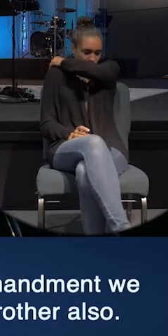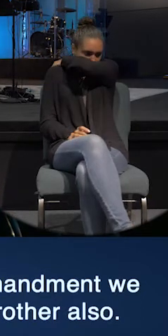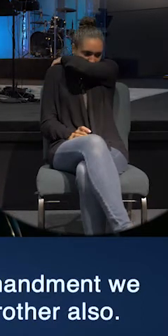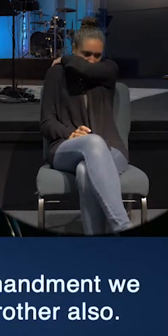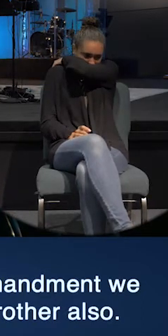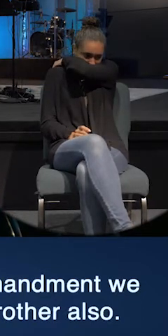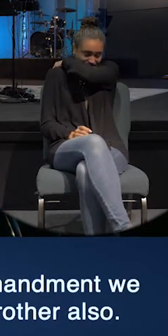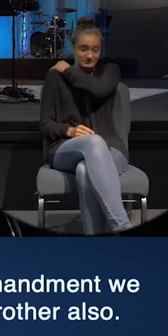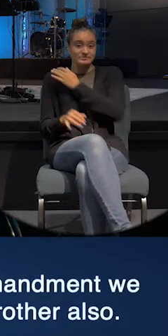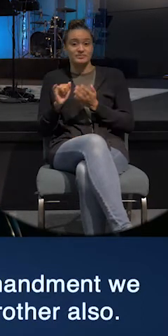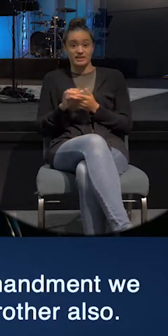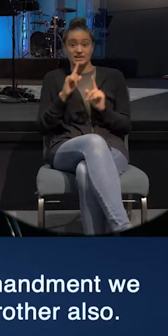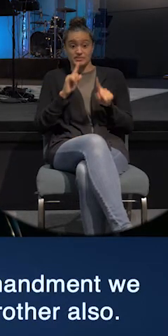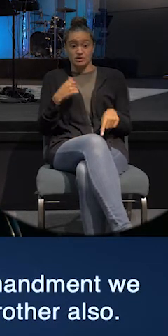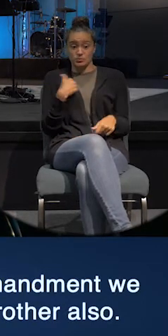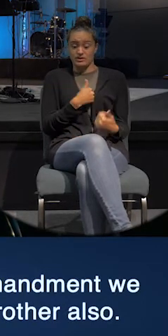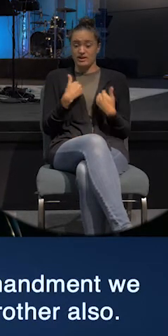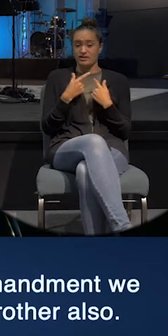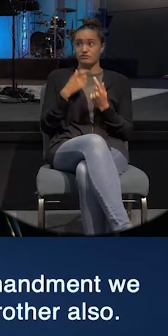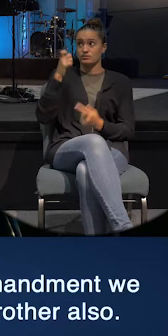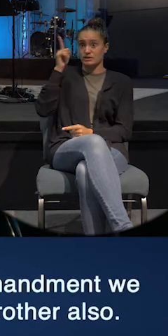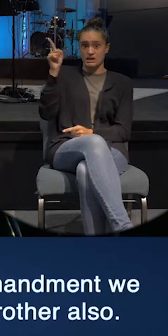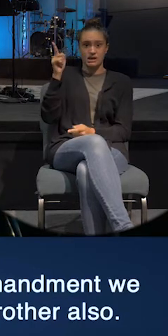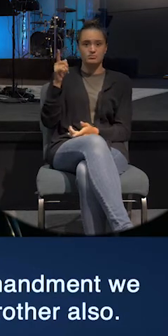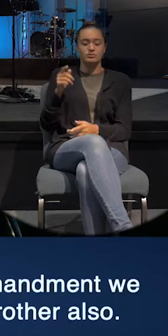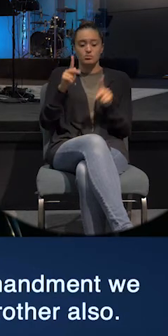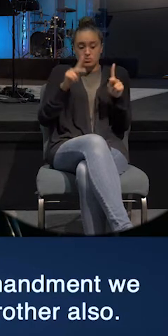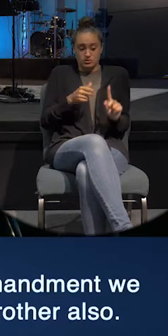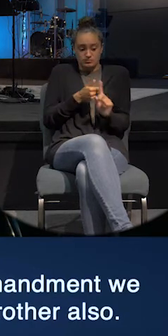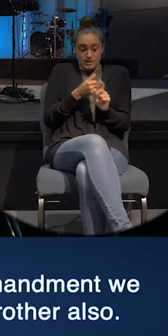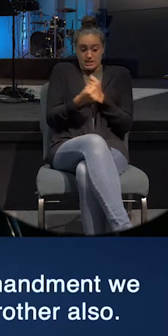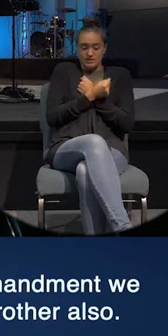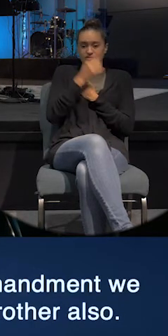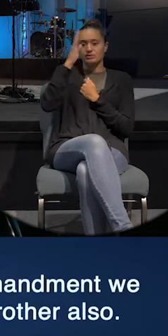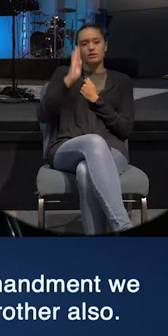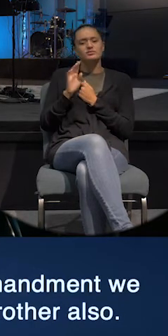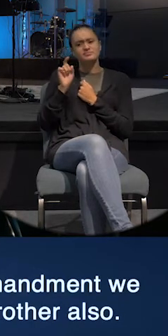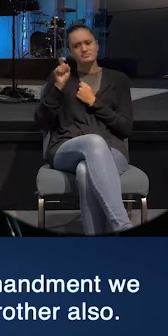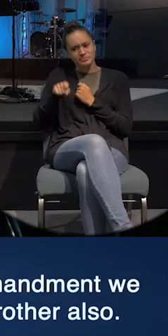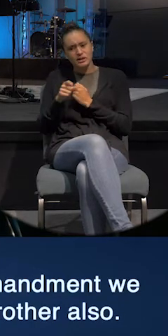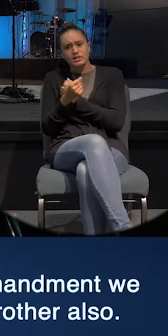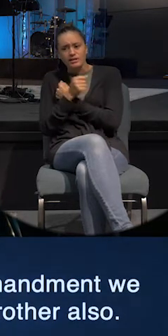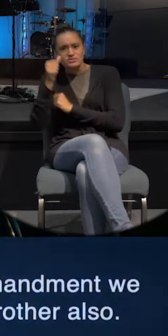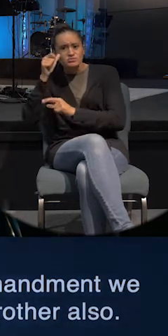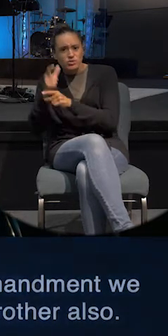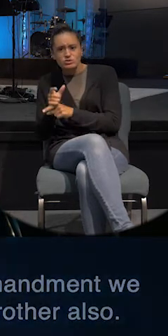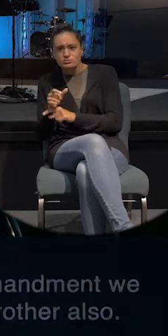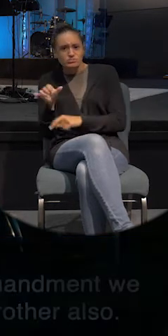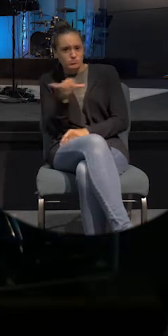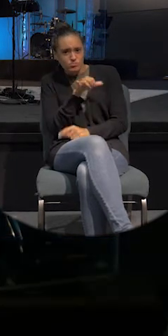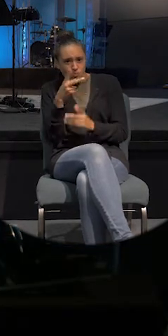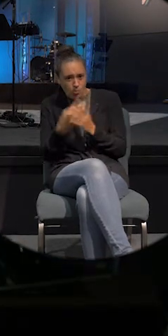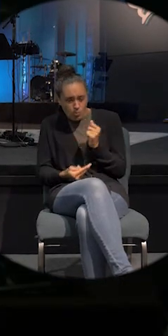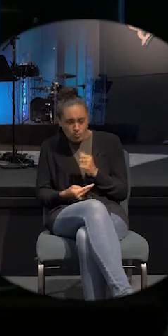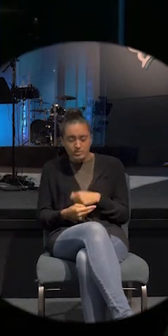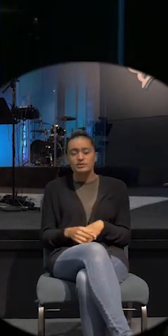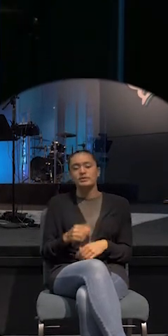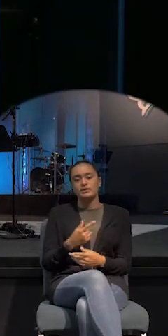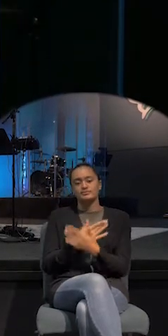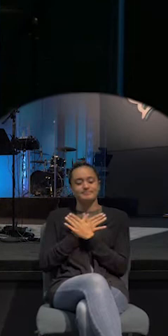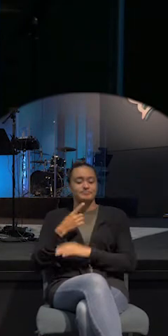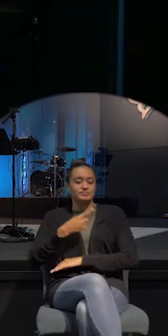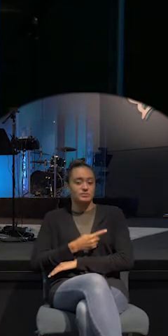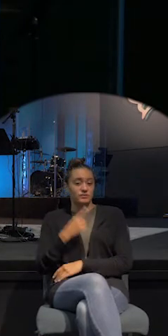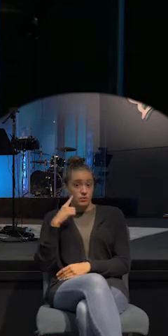we have from him, that he who loves God must love his brother also. So the Sabbath was intended to